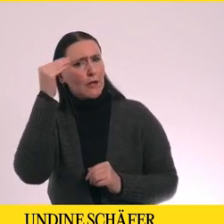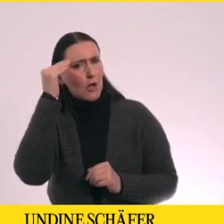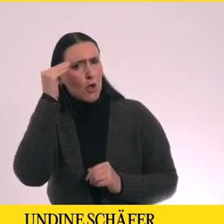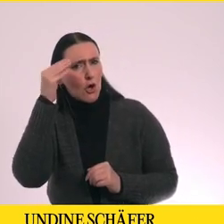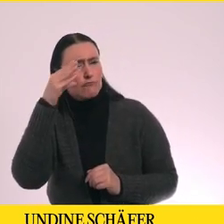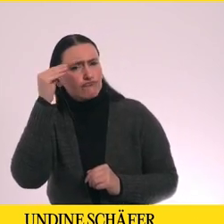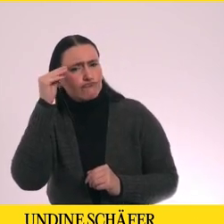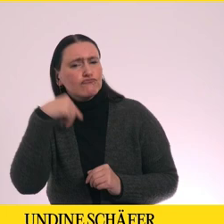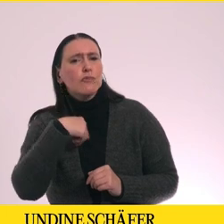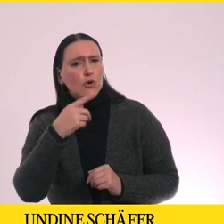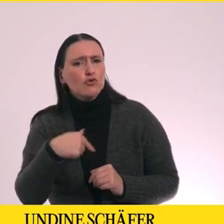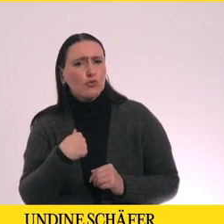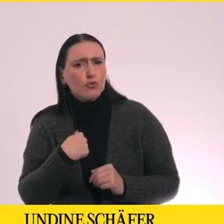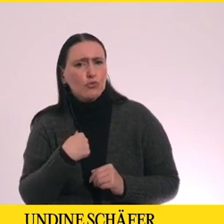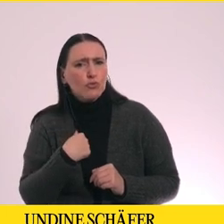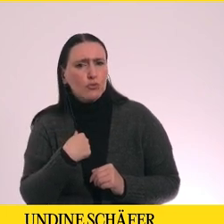kind of